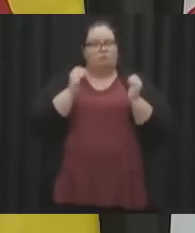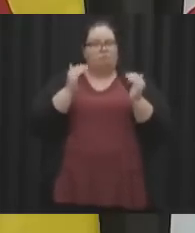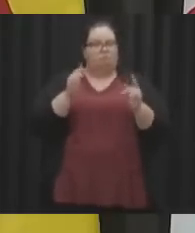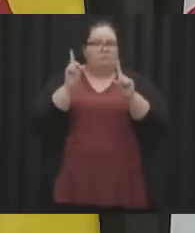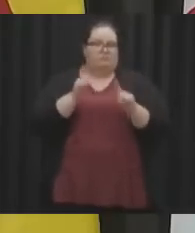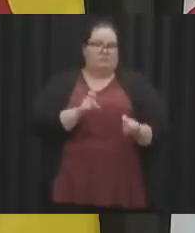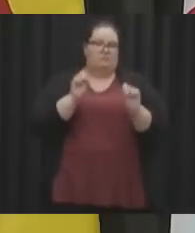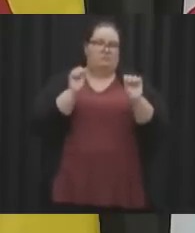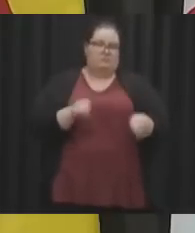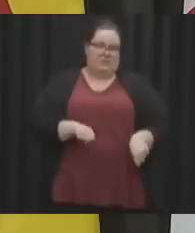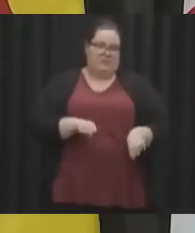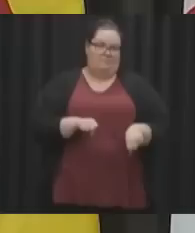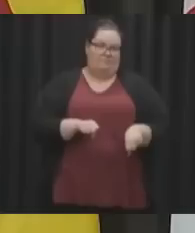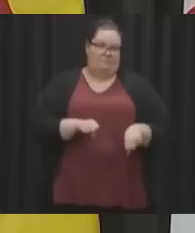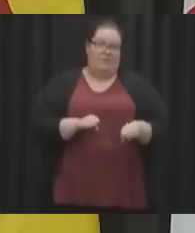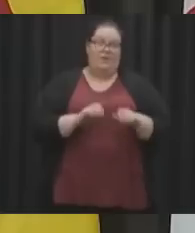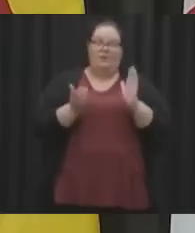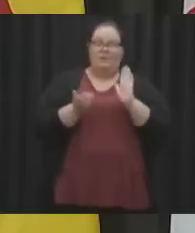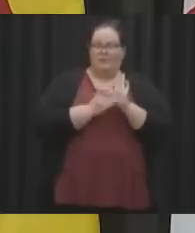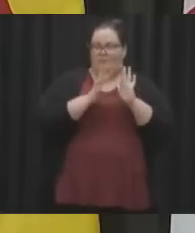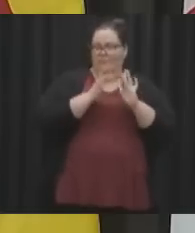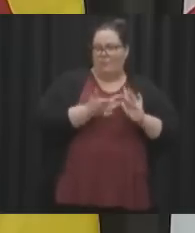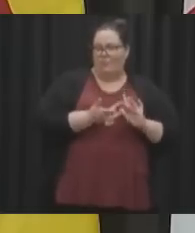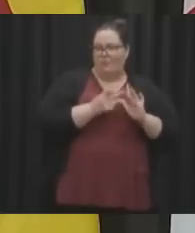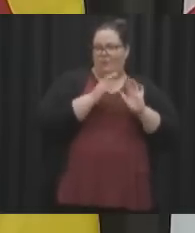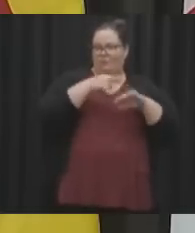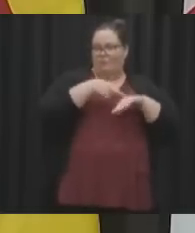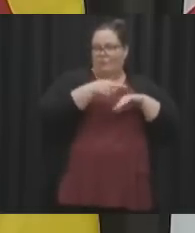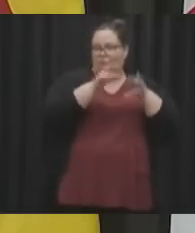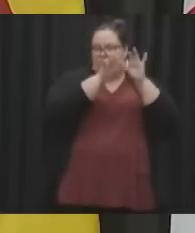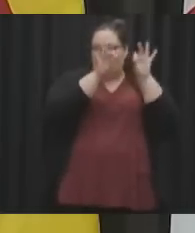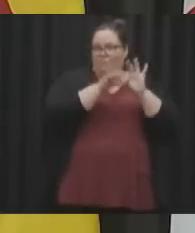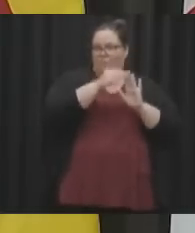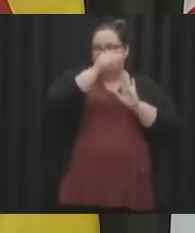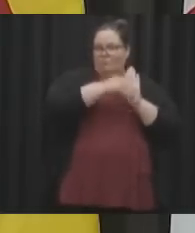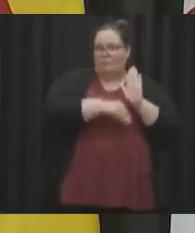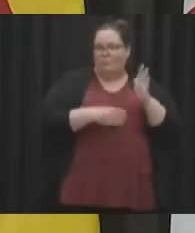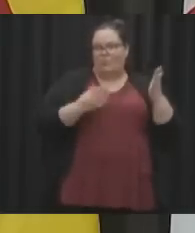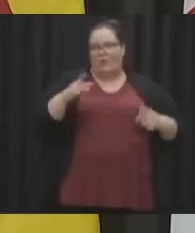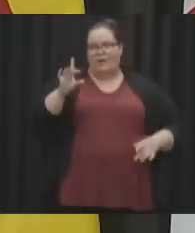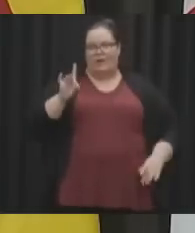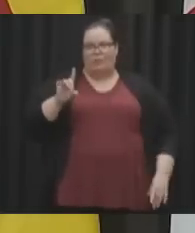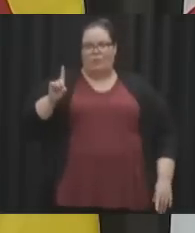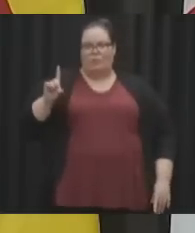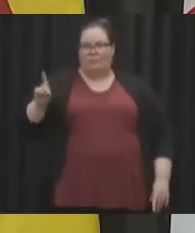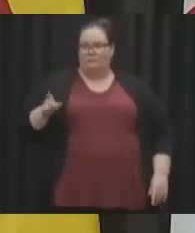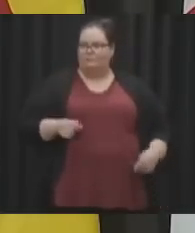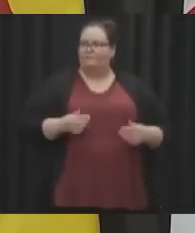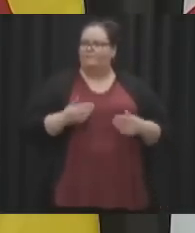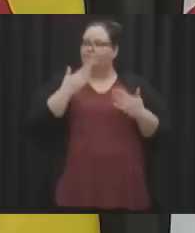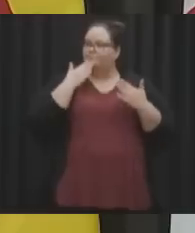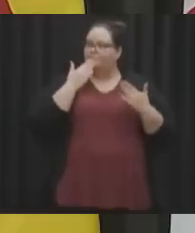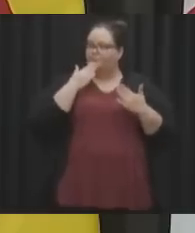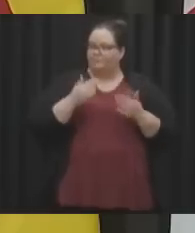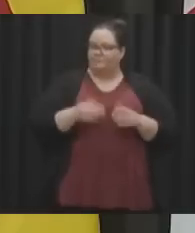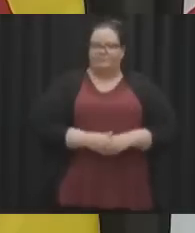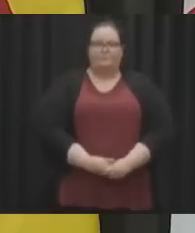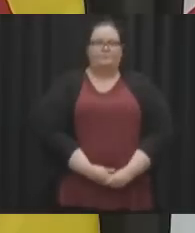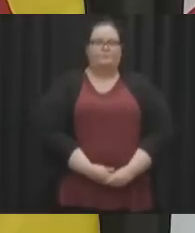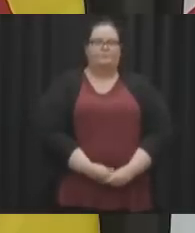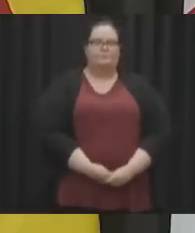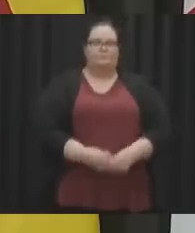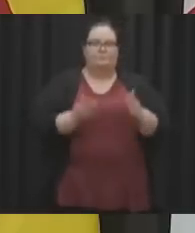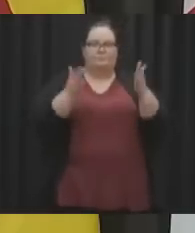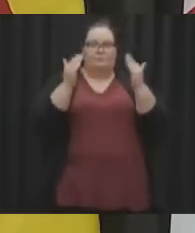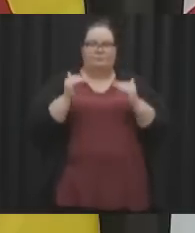And, you know, like if the other three provinces decide to say, yeah, okay, this is too bad, you guys have got to get out. Like, how